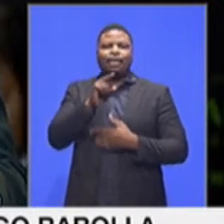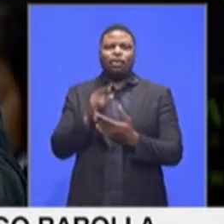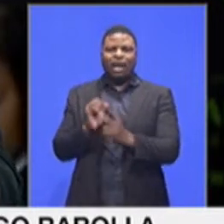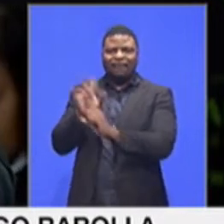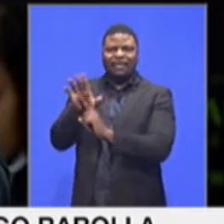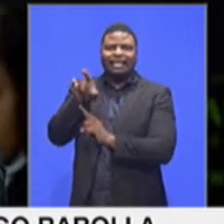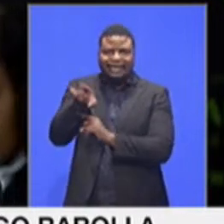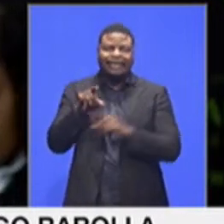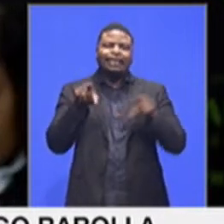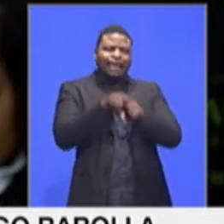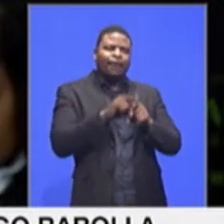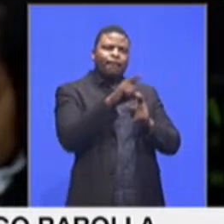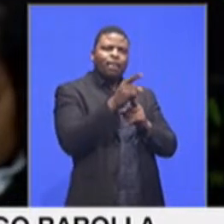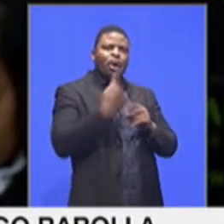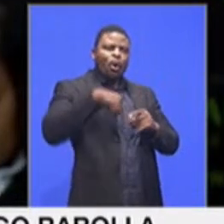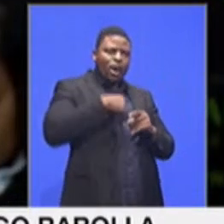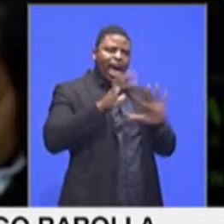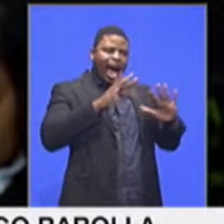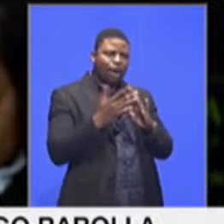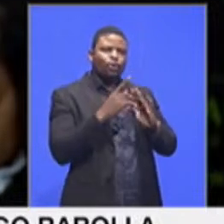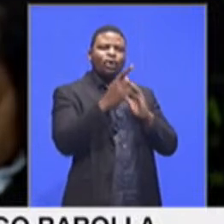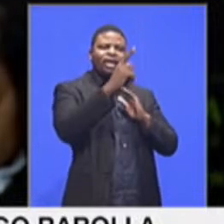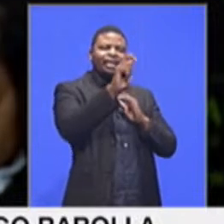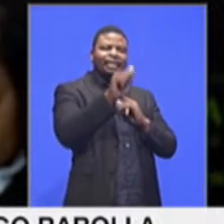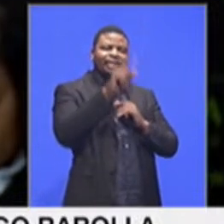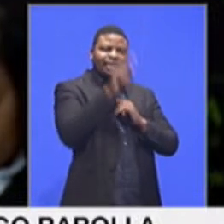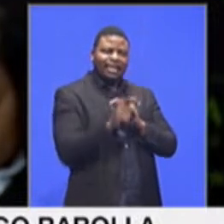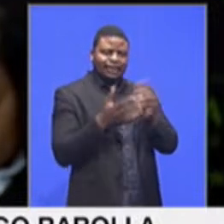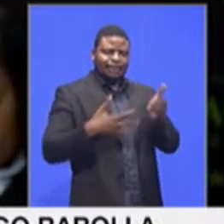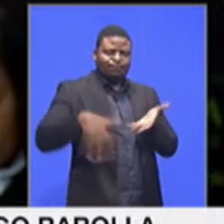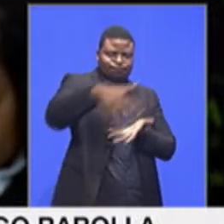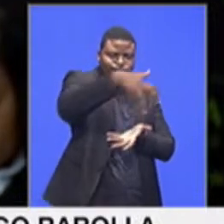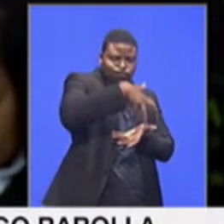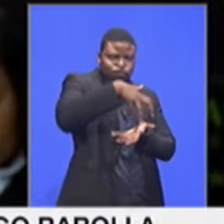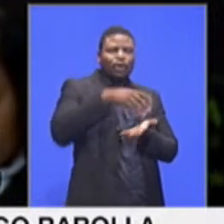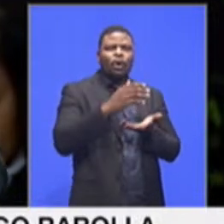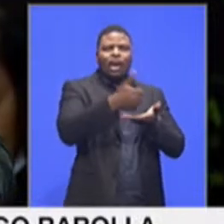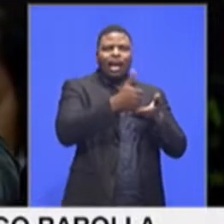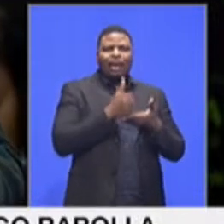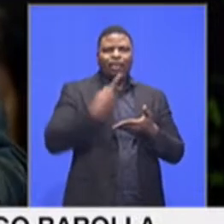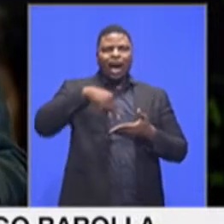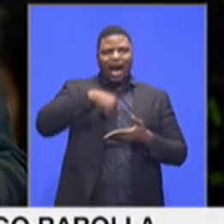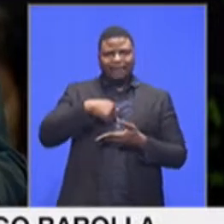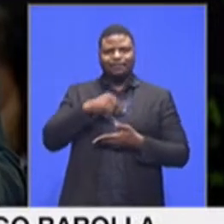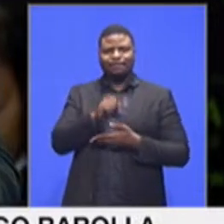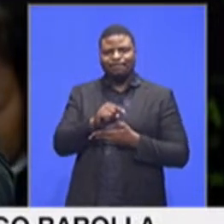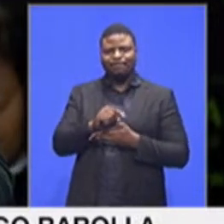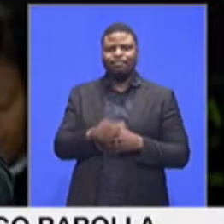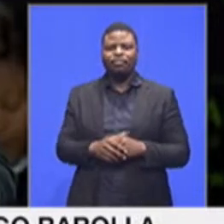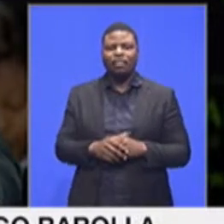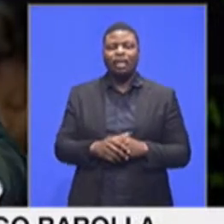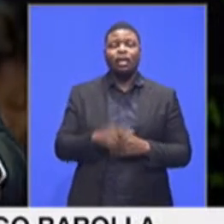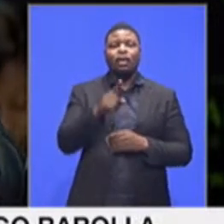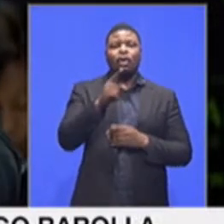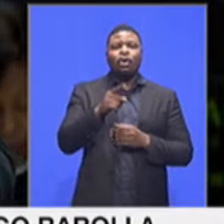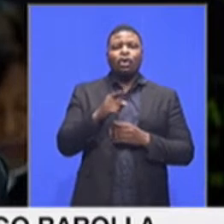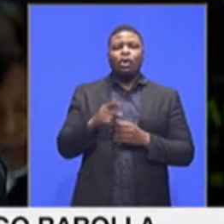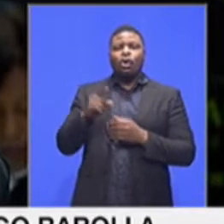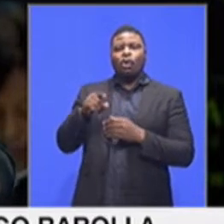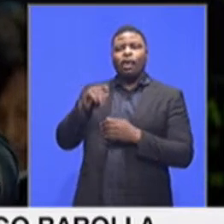sustainability. We are proposing a total debt relief arrangement for Eskom